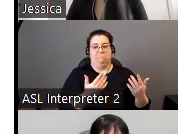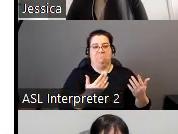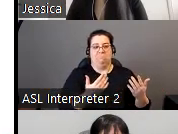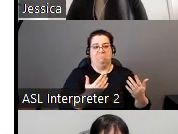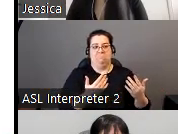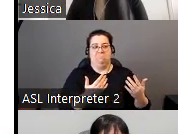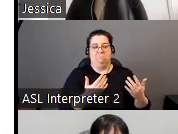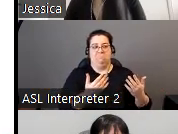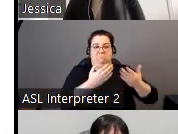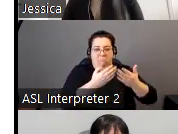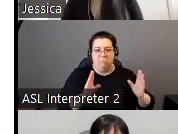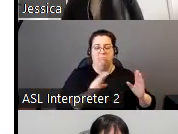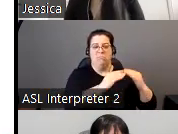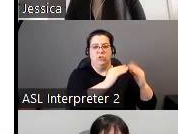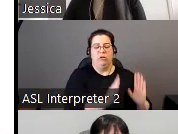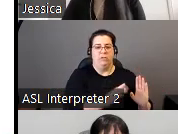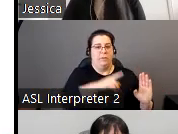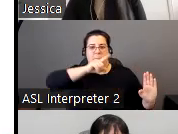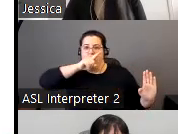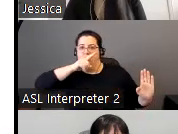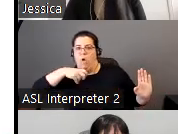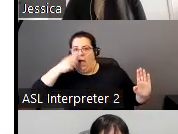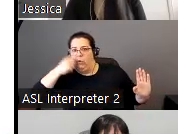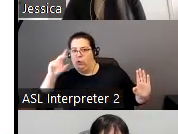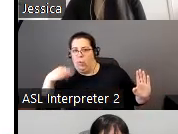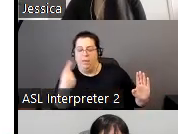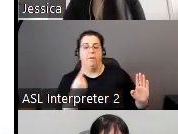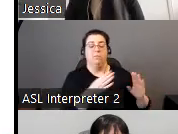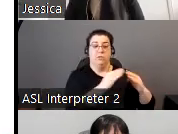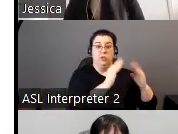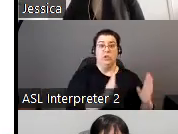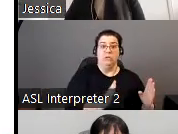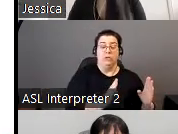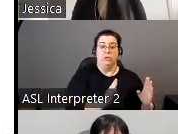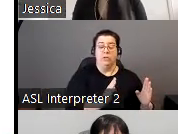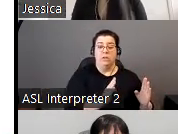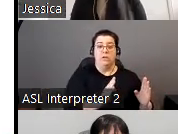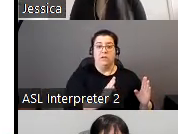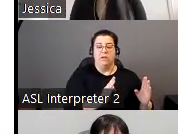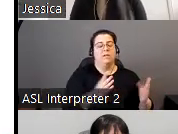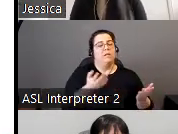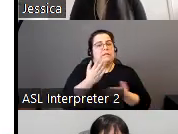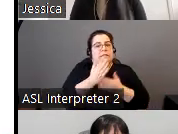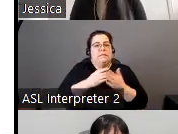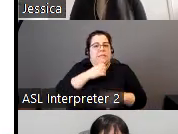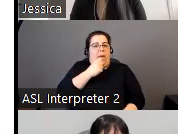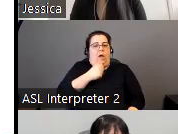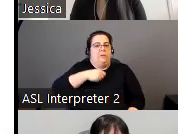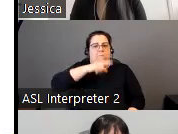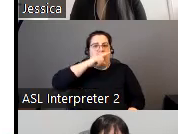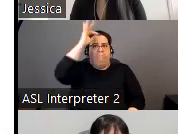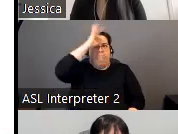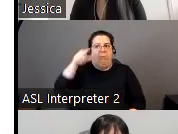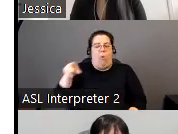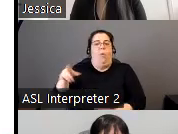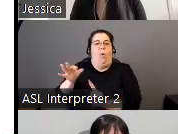people. Very often it is because they may not even know it exists. I was, as a matter of fact, I think during one of our